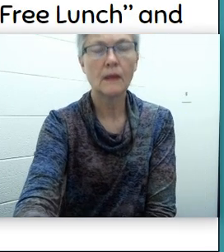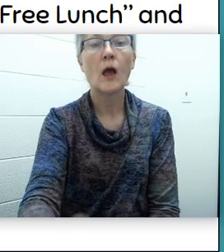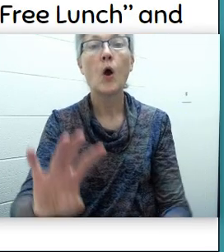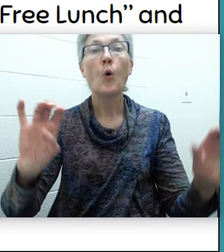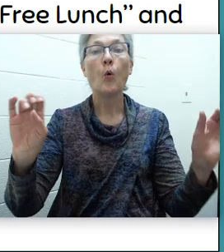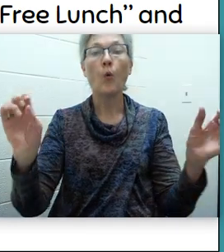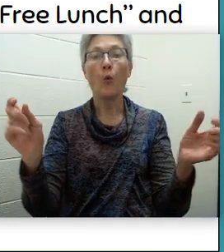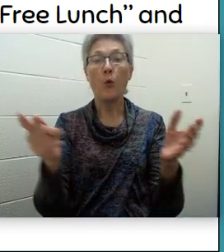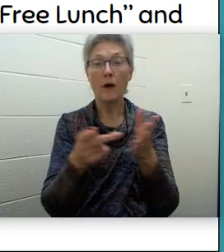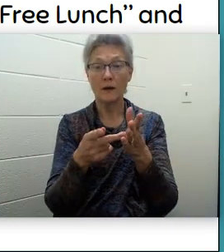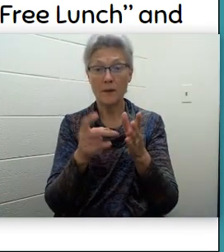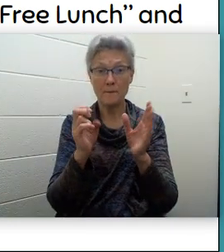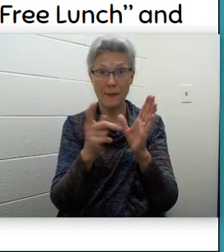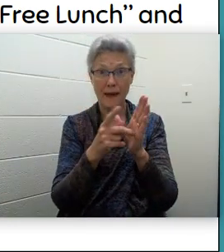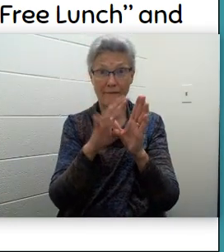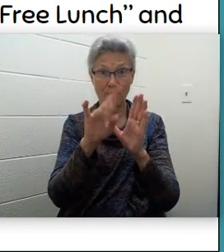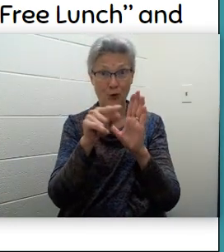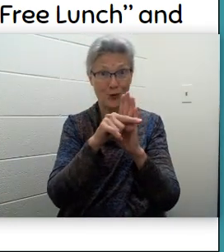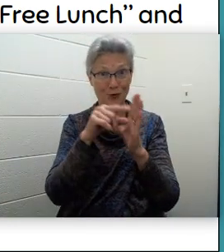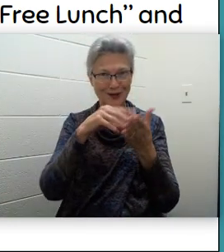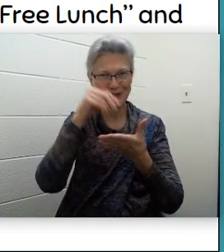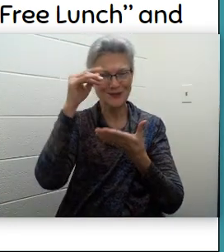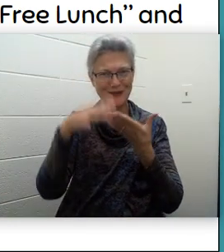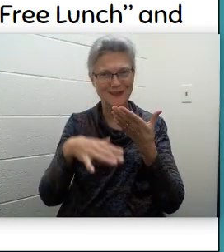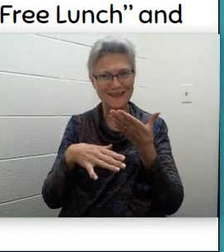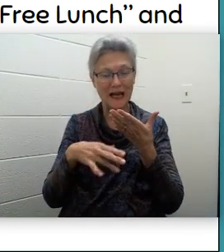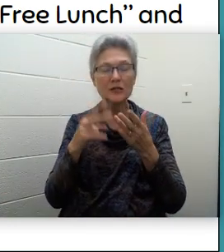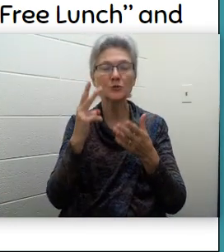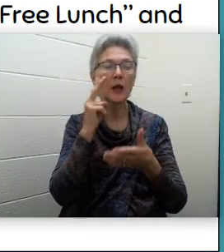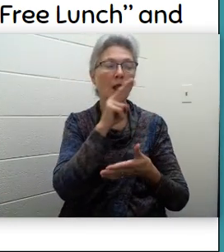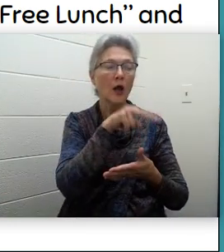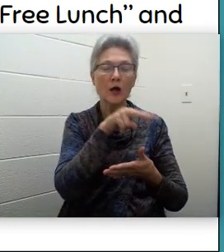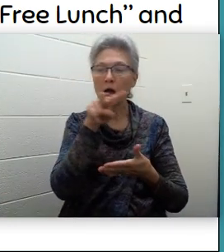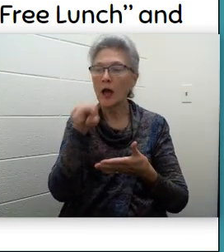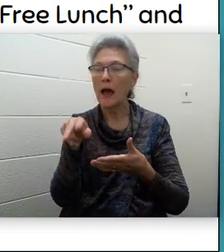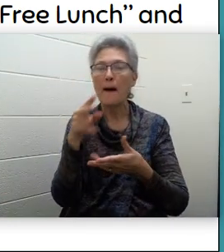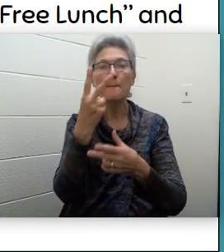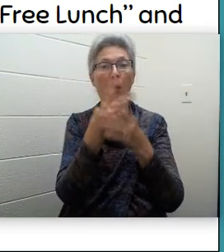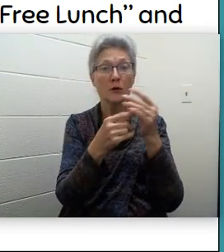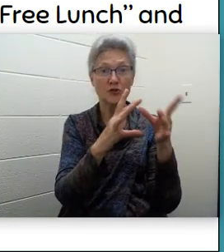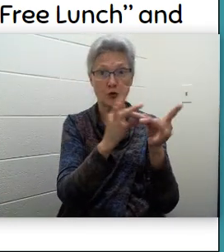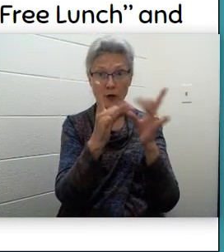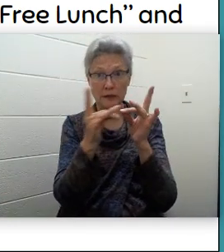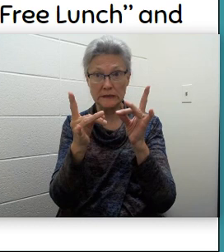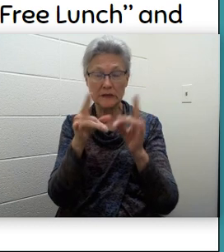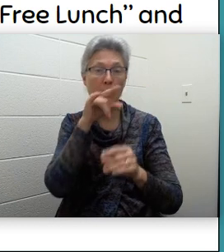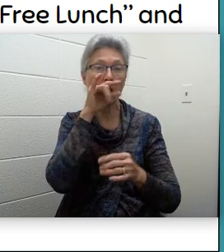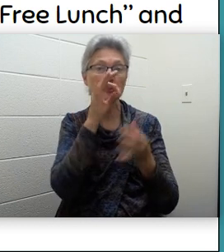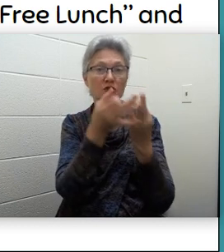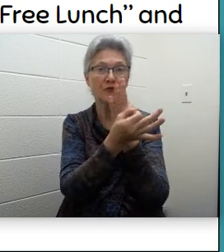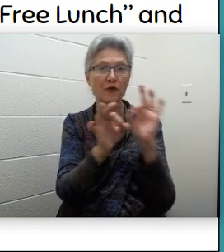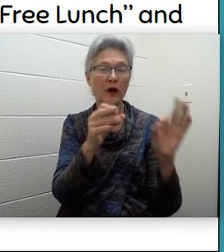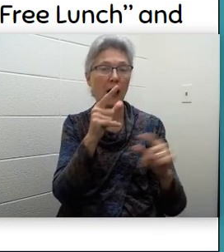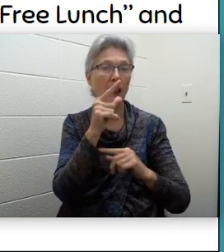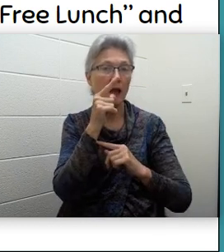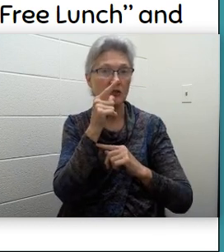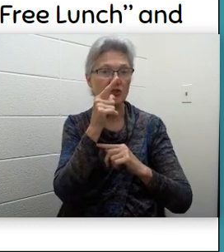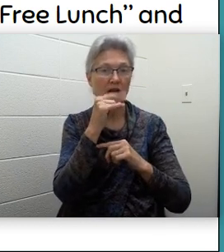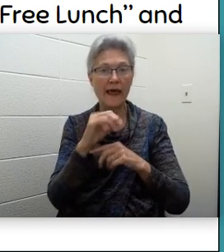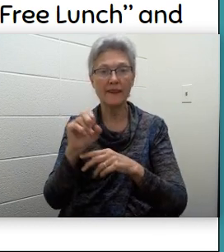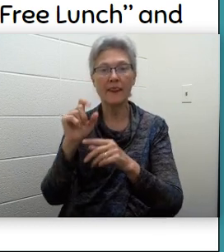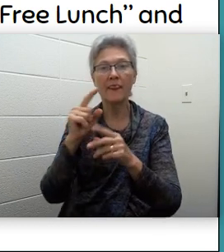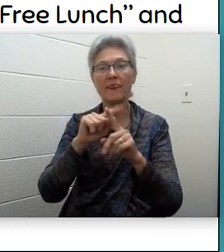Welcome back, fourth graders. As we look back at both of our texts, A Bird's Free Lunch and The Shimerdas, we will use them to